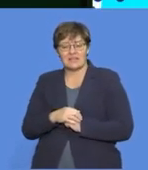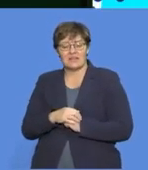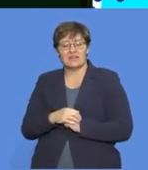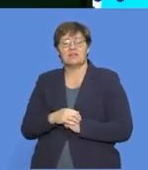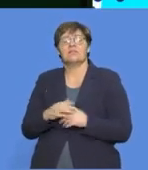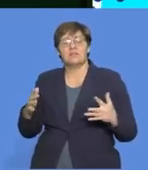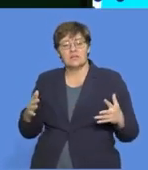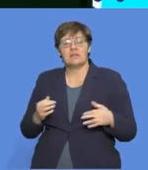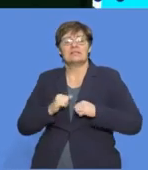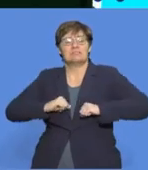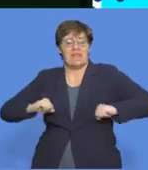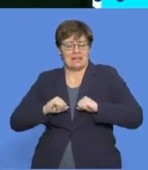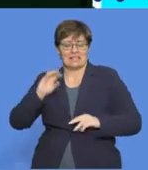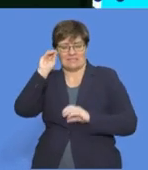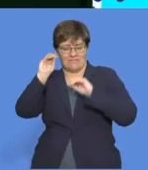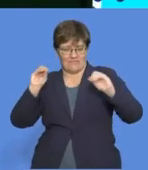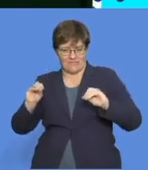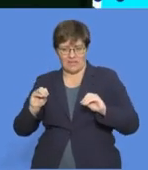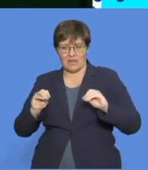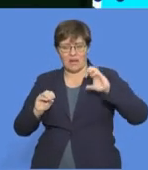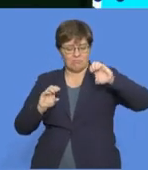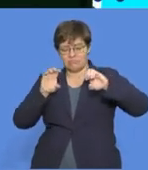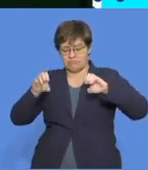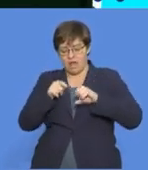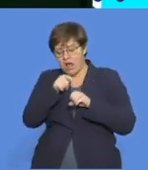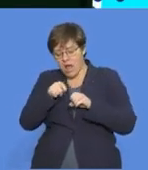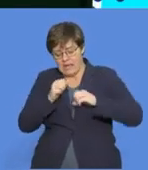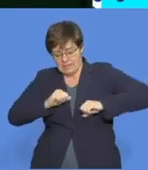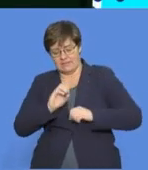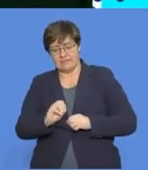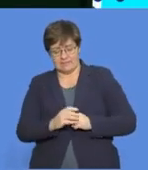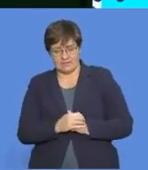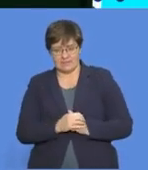spaces between the cells.